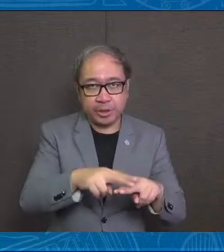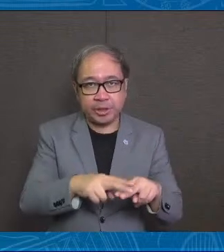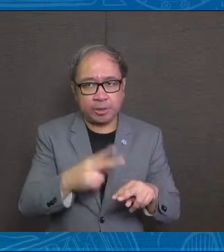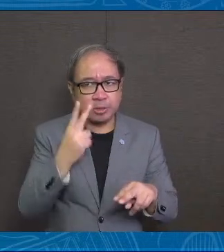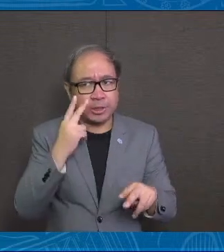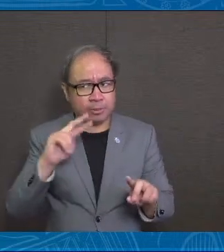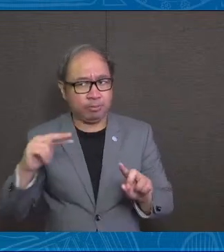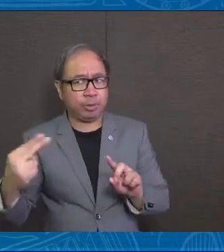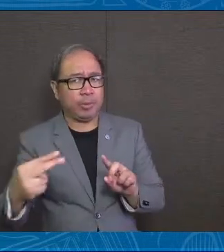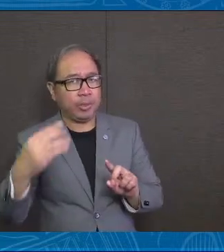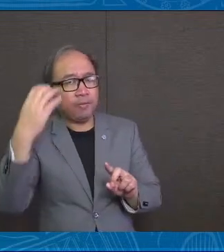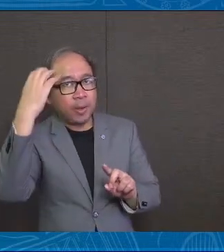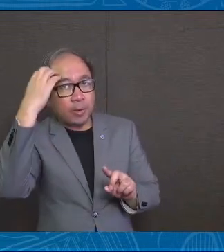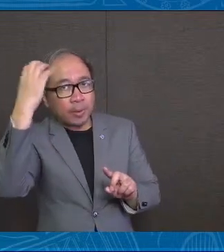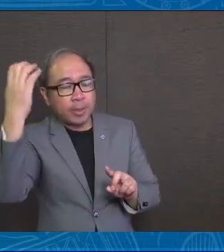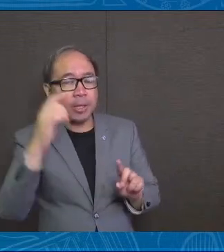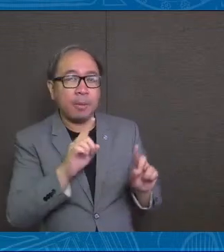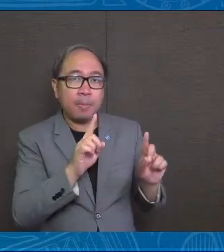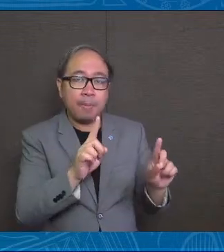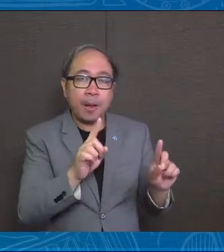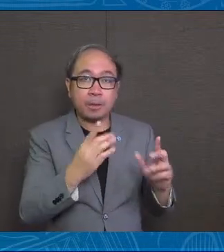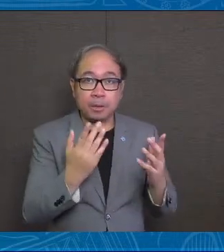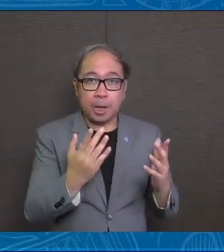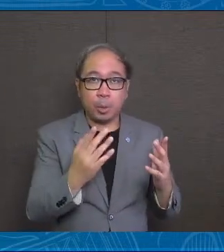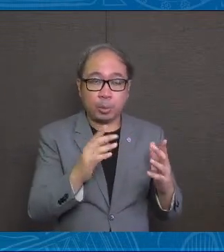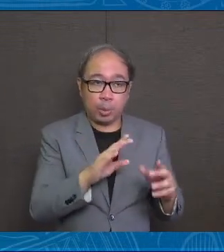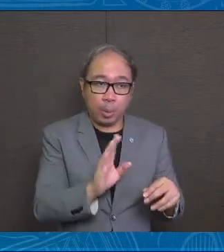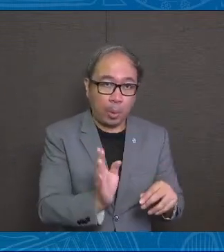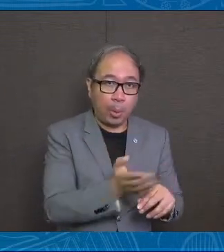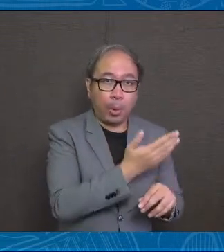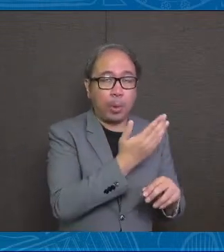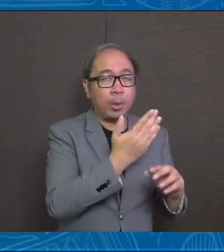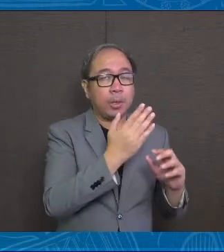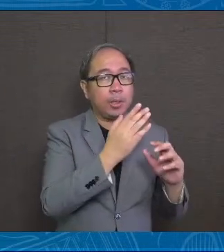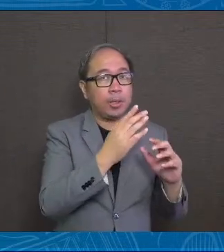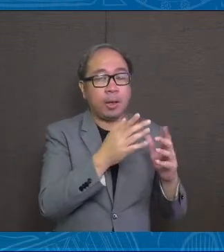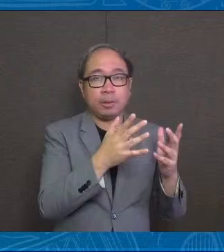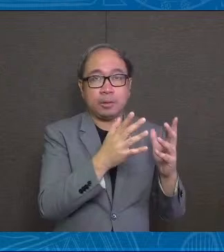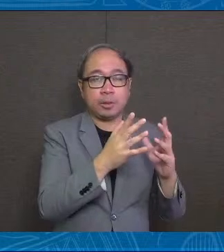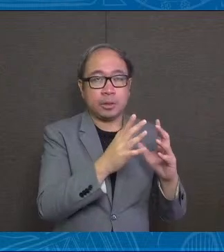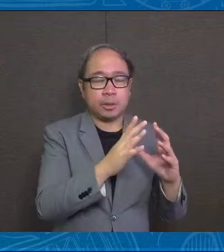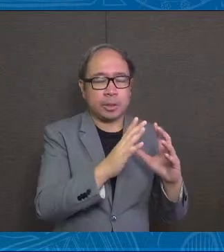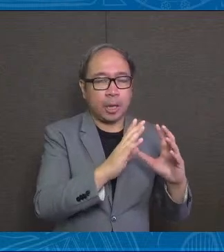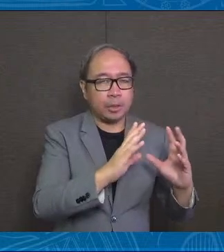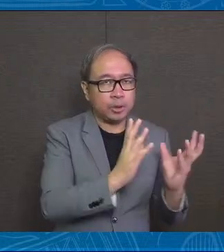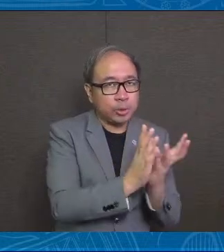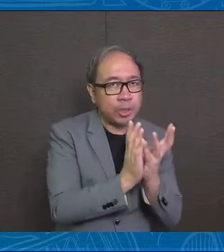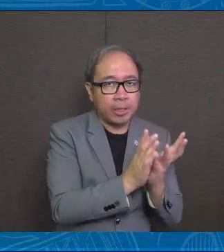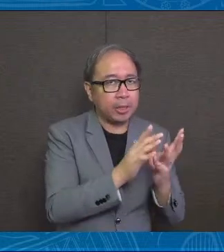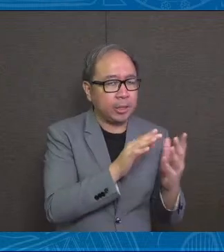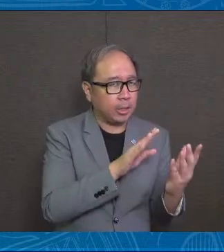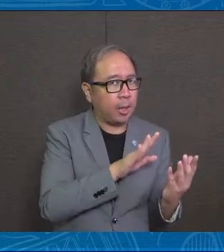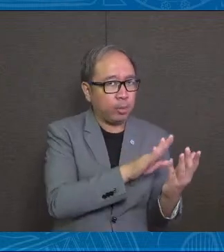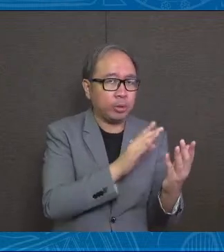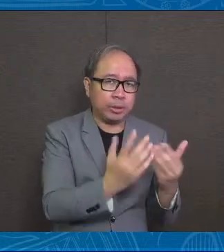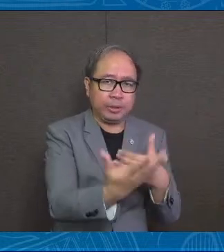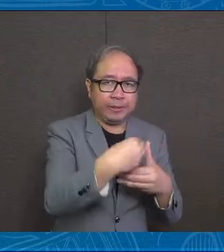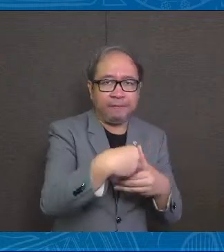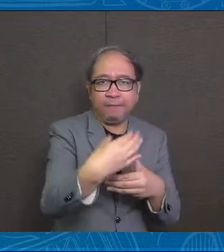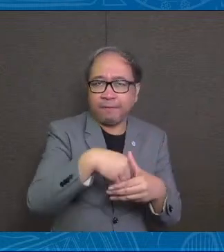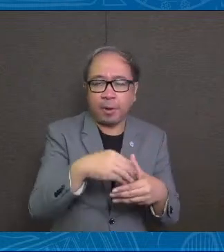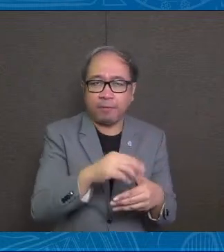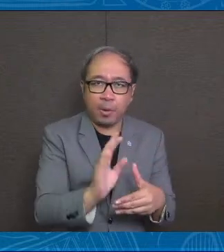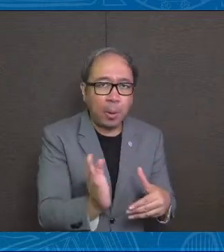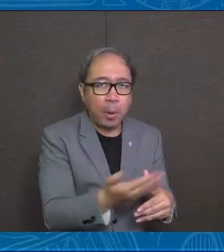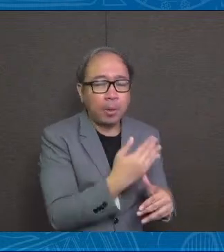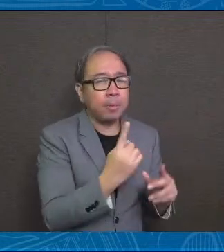side, but coming from a whole of society approach in developing resilience, how is risk financing system being